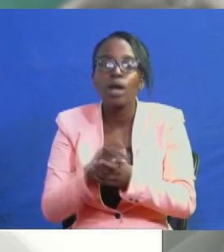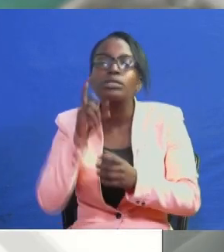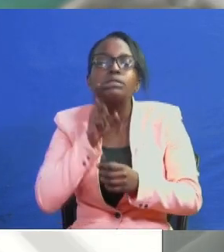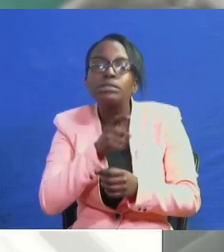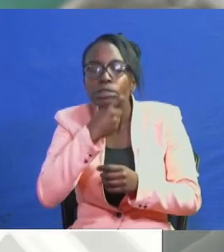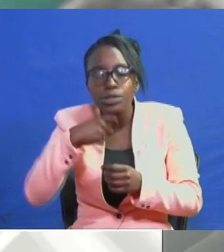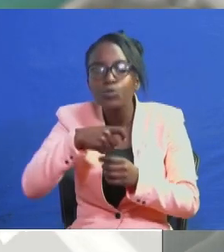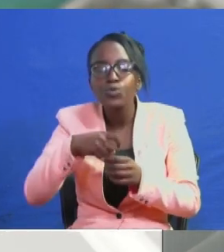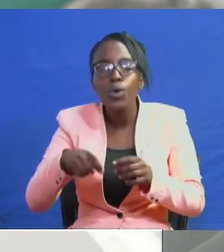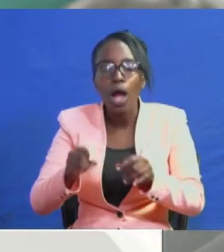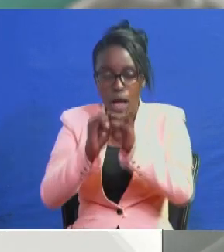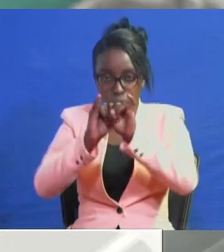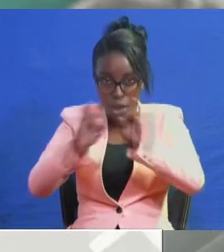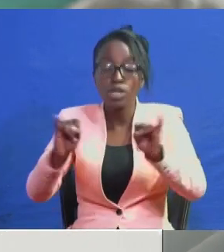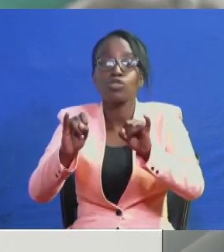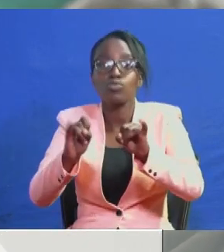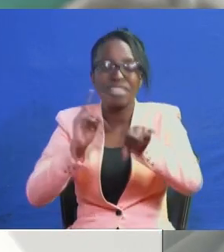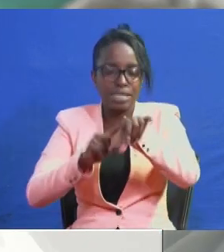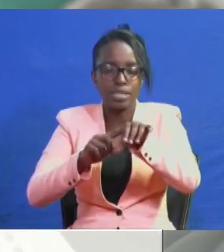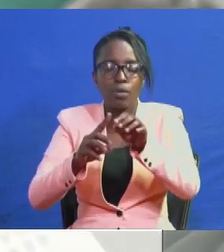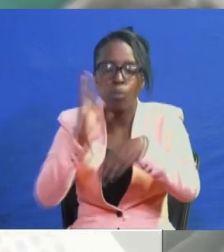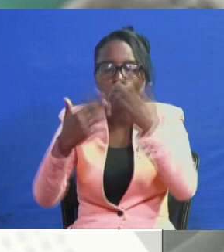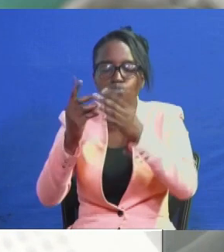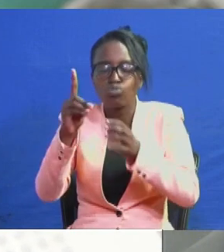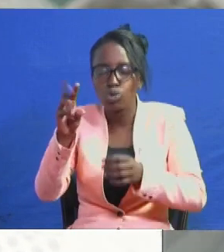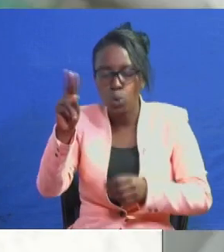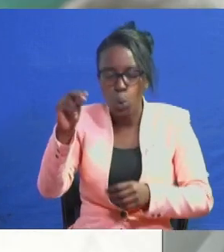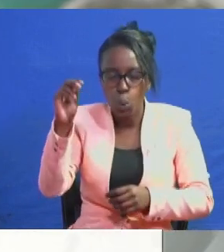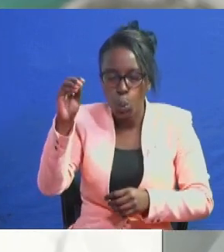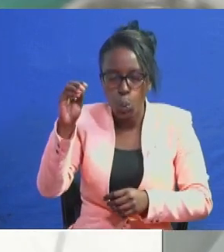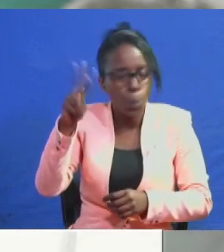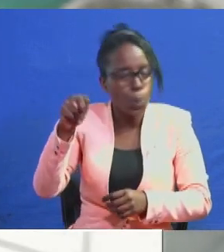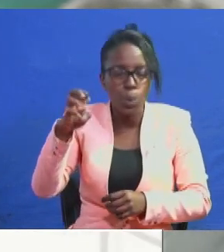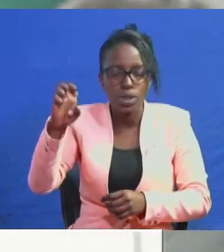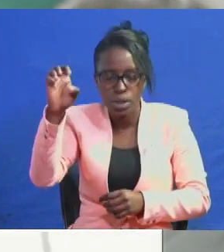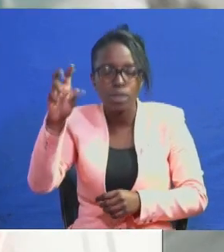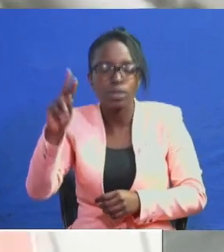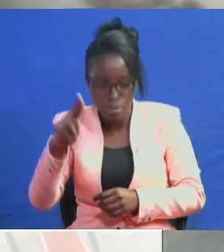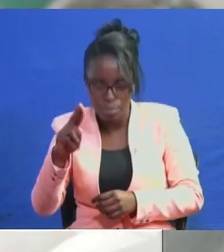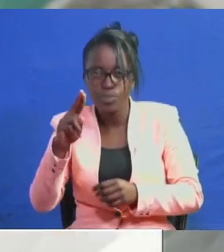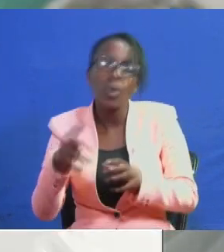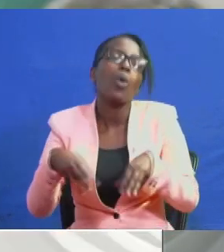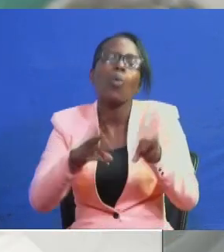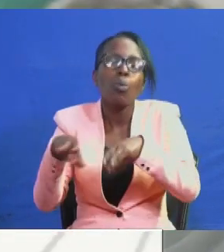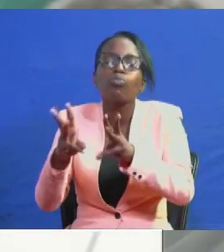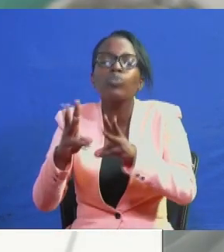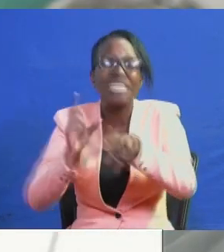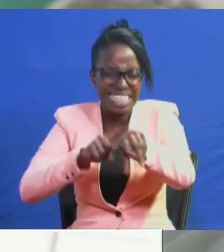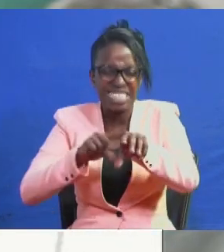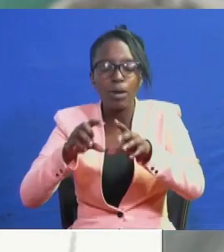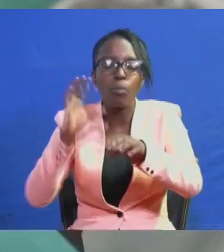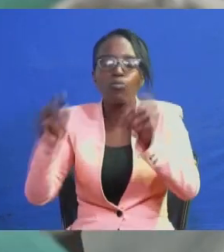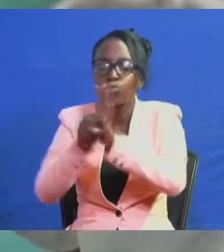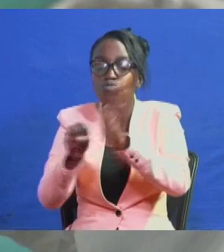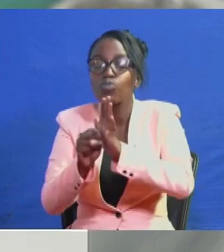donor area that we intend to get the grafts. We numb with some local anesthesia, and once it's completely numb, we just now come